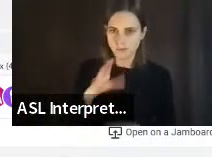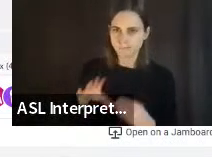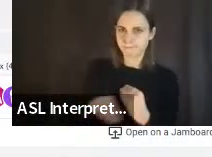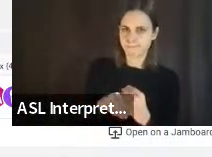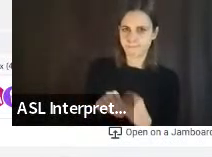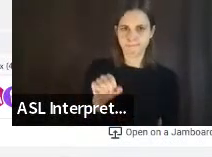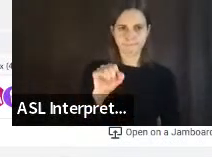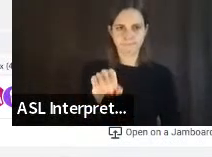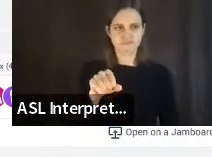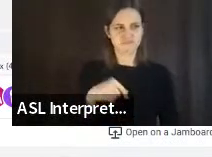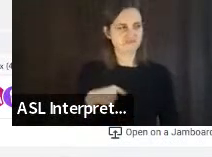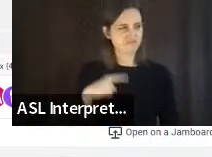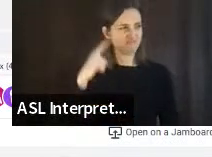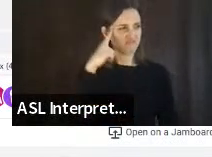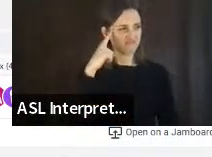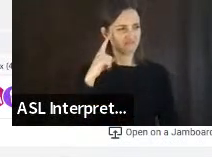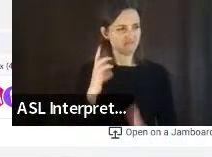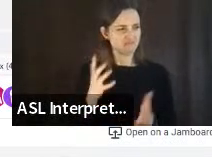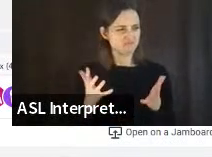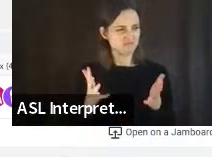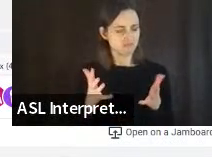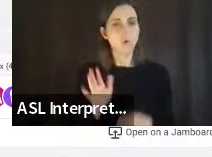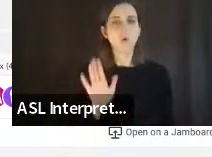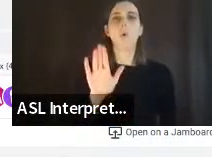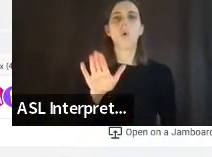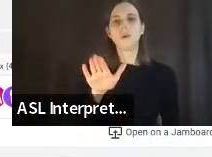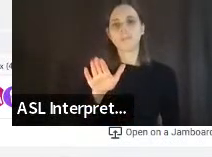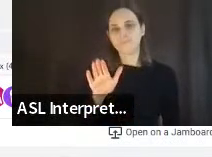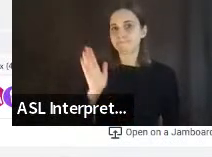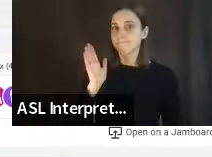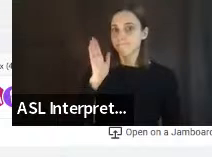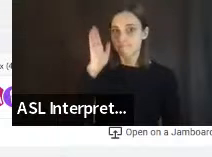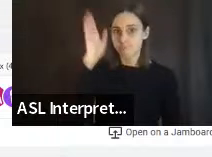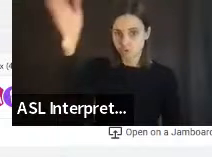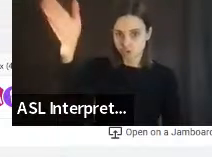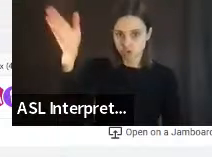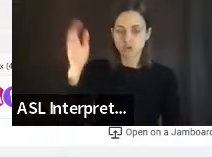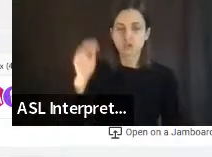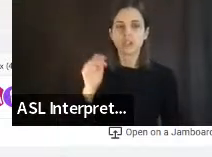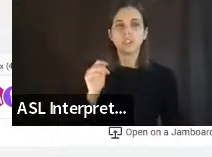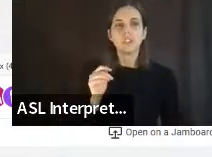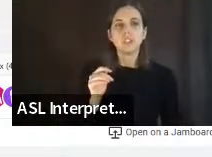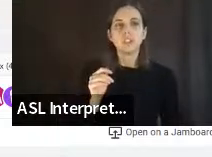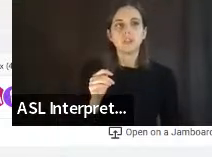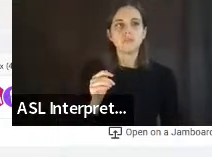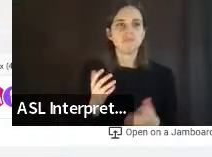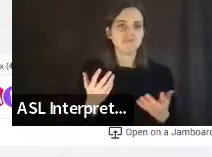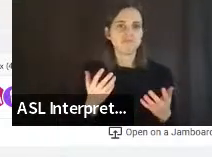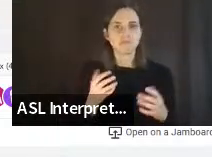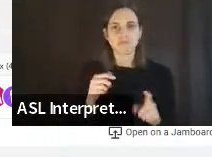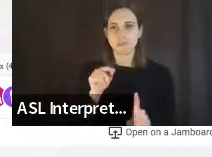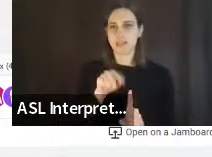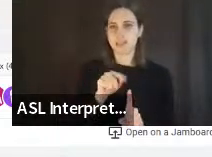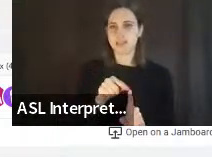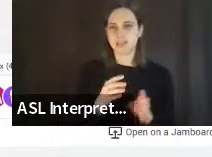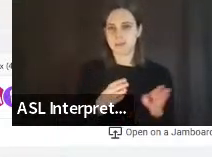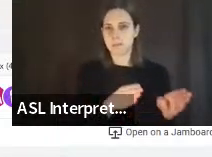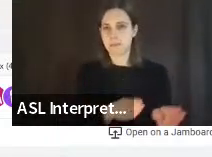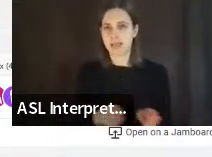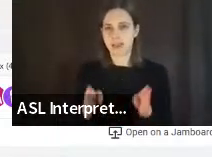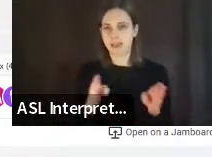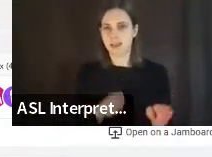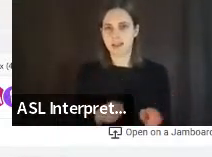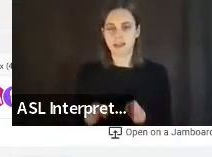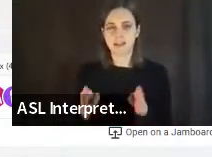I think that, and also a consideration that down the road, and this could play in, is that